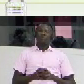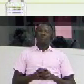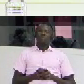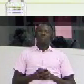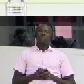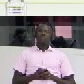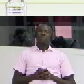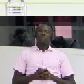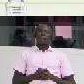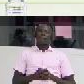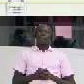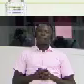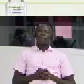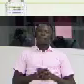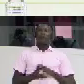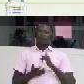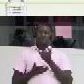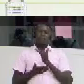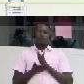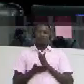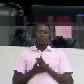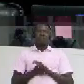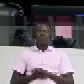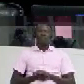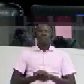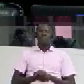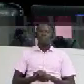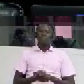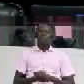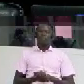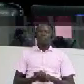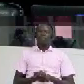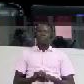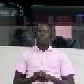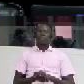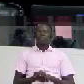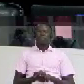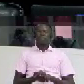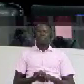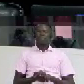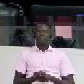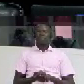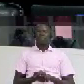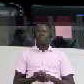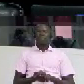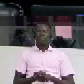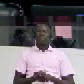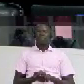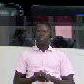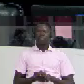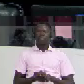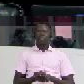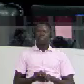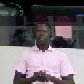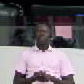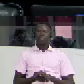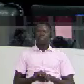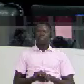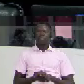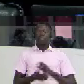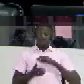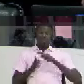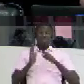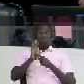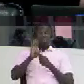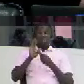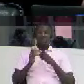seet foofu. It is true. It would appear that you had some indication as to what they